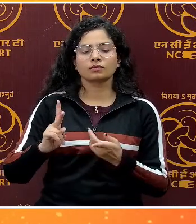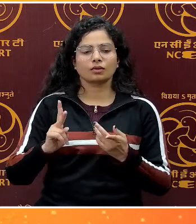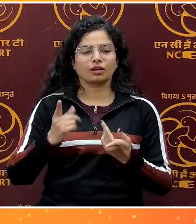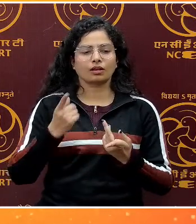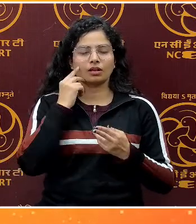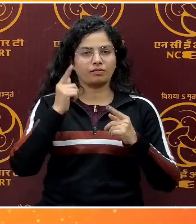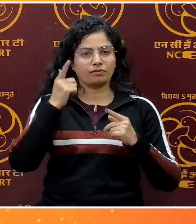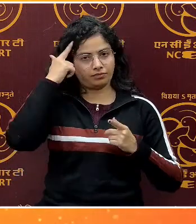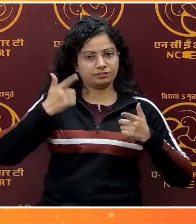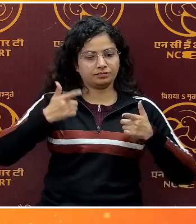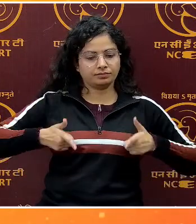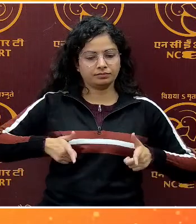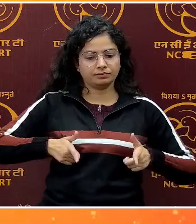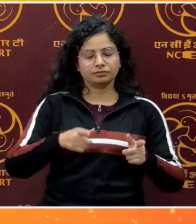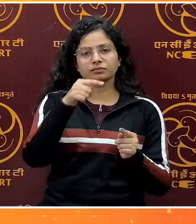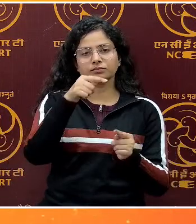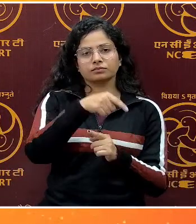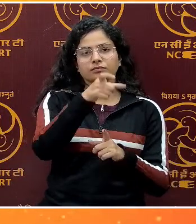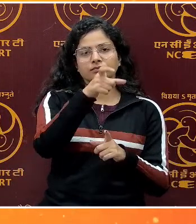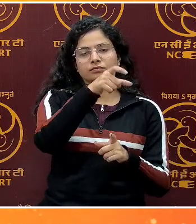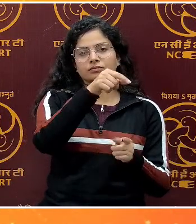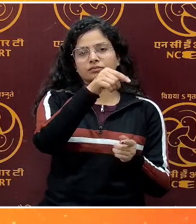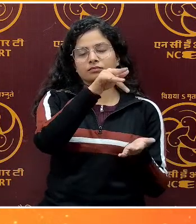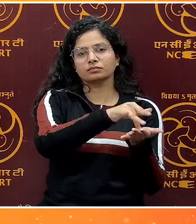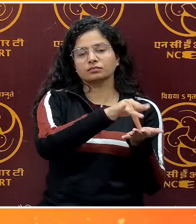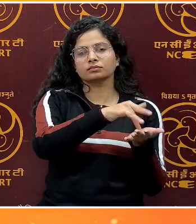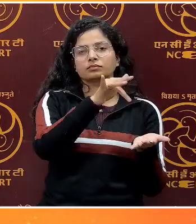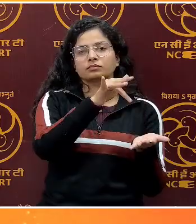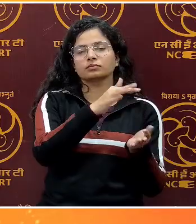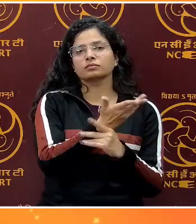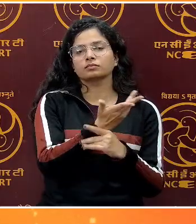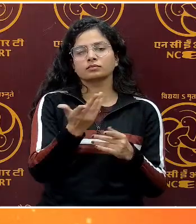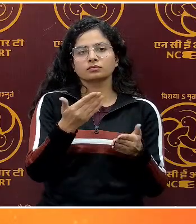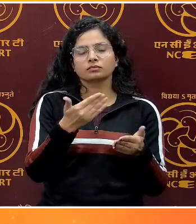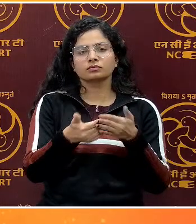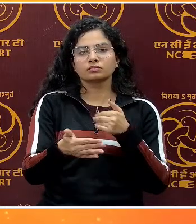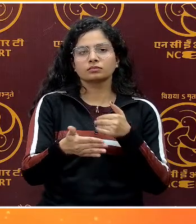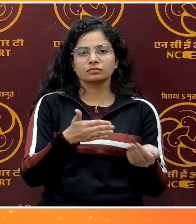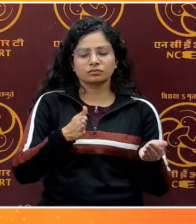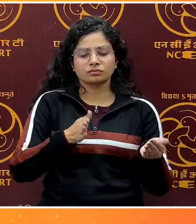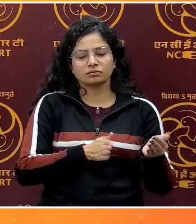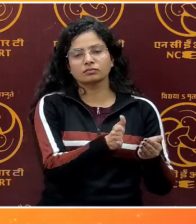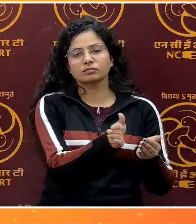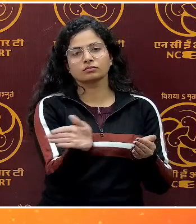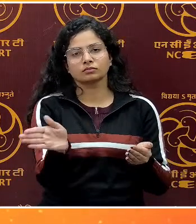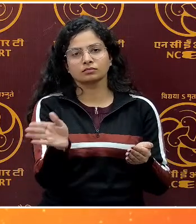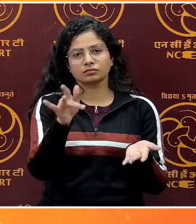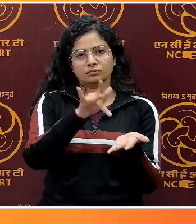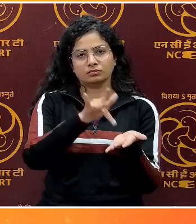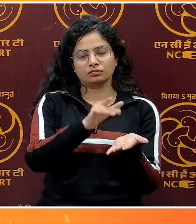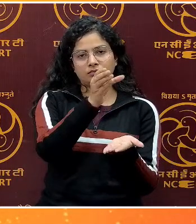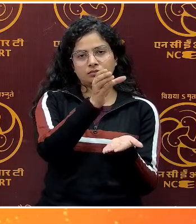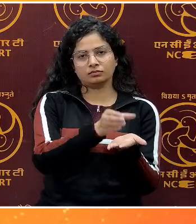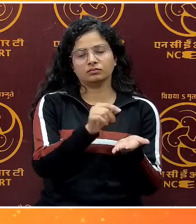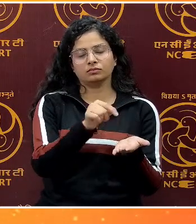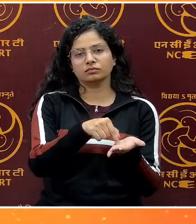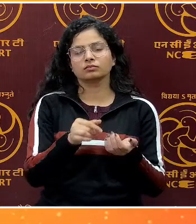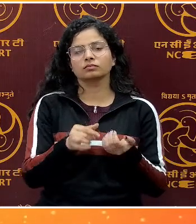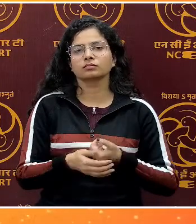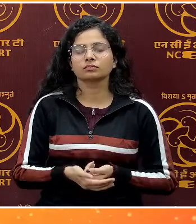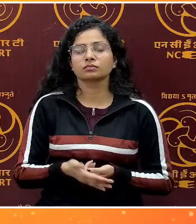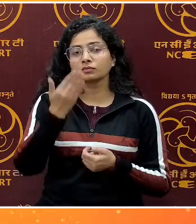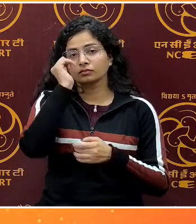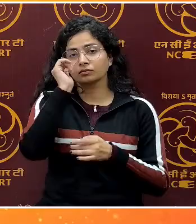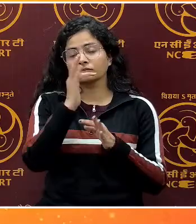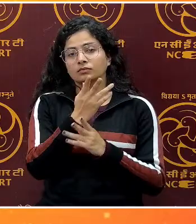yes. Yes. So these are installed wherever we have that sharp bends. Great. So All to right.